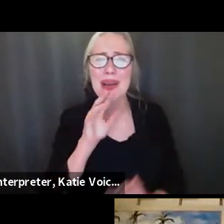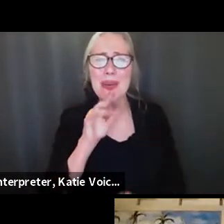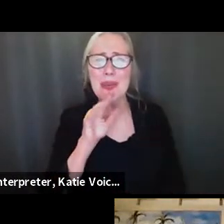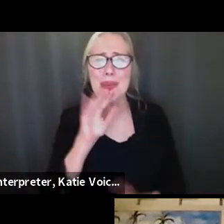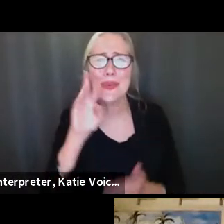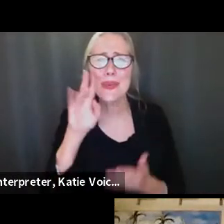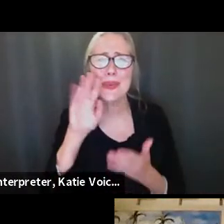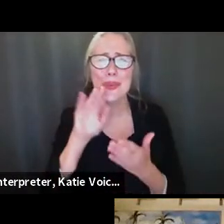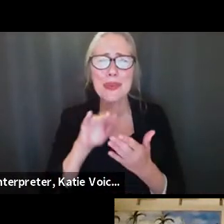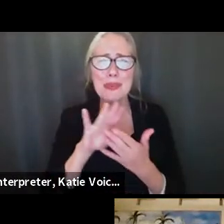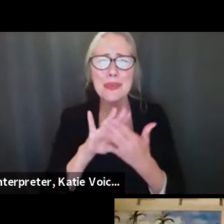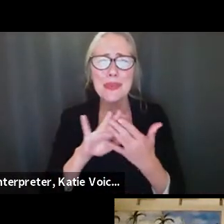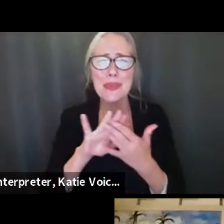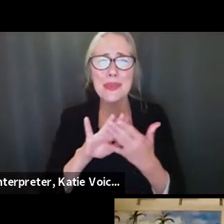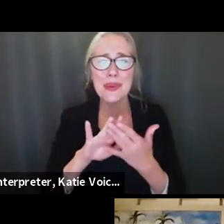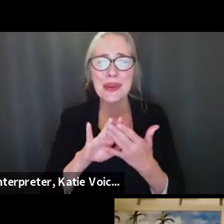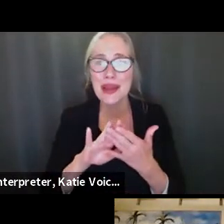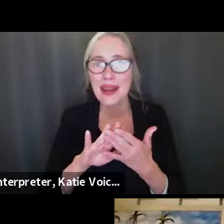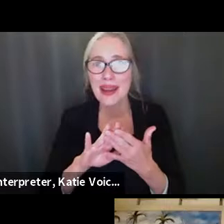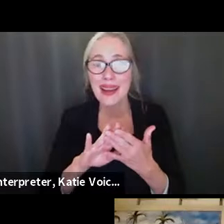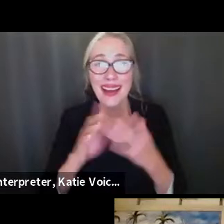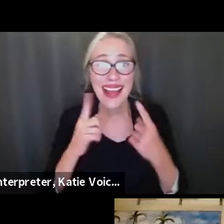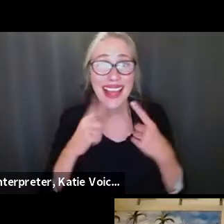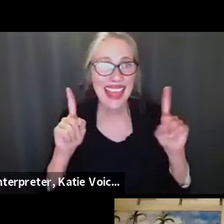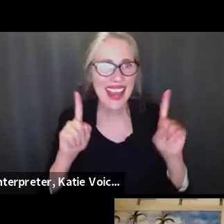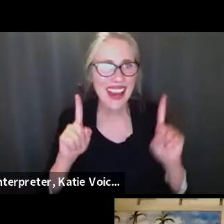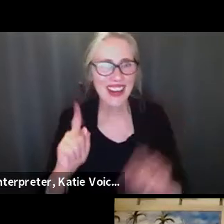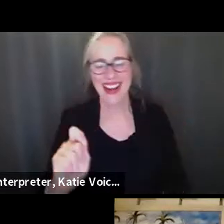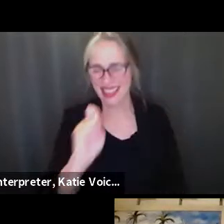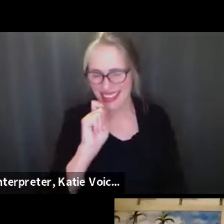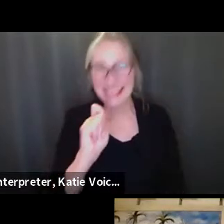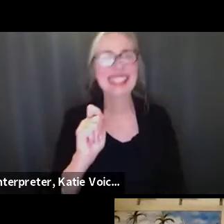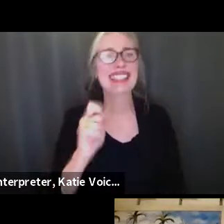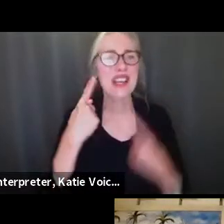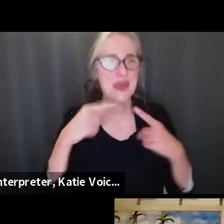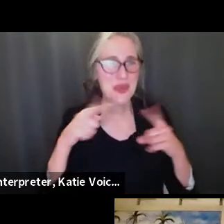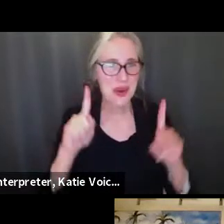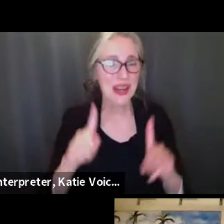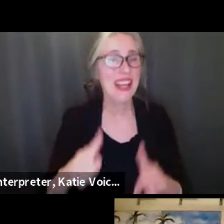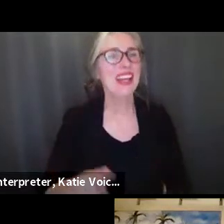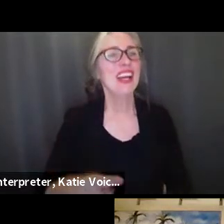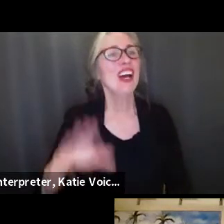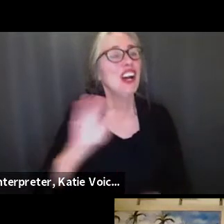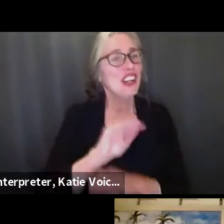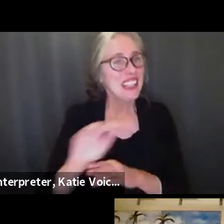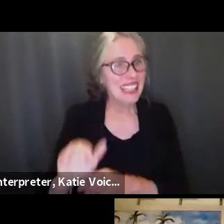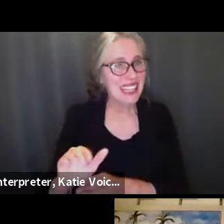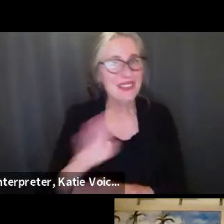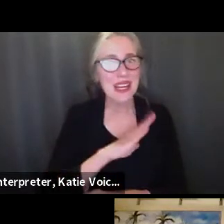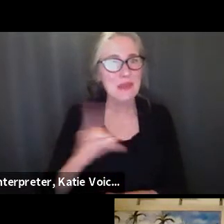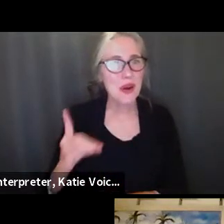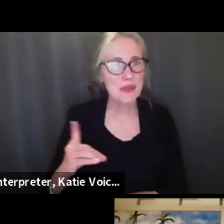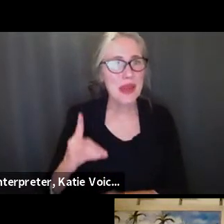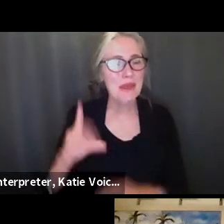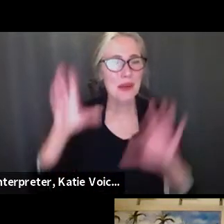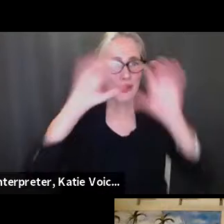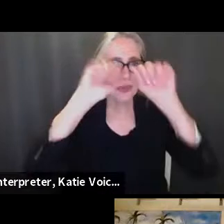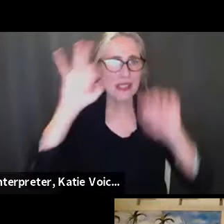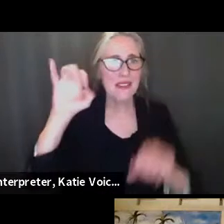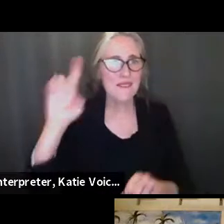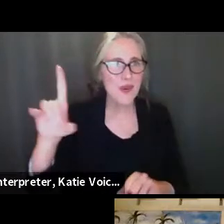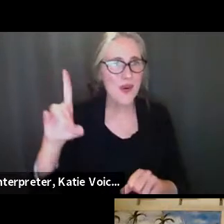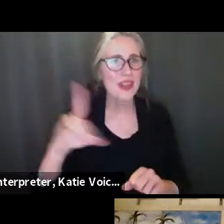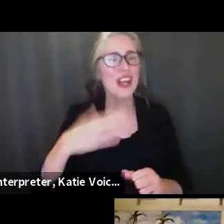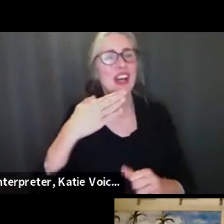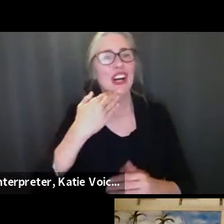but. Okay, there we are. Good evening, board members, President Ford, and community. So excited to talk to you